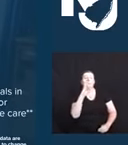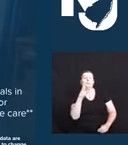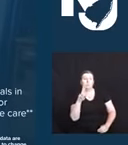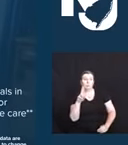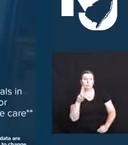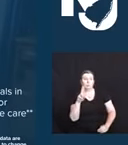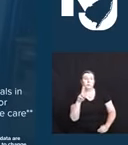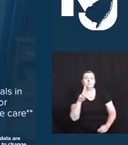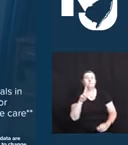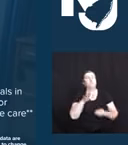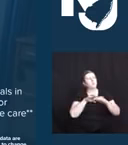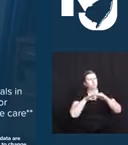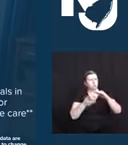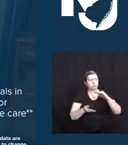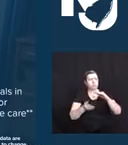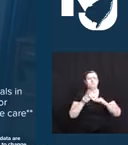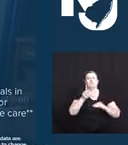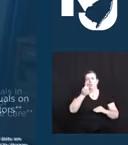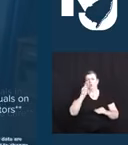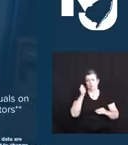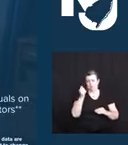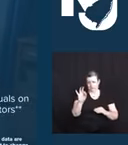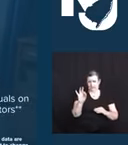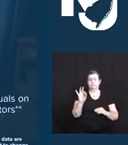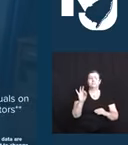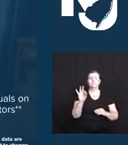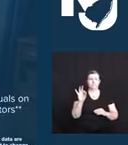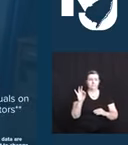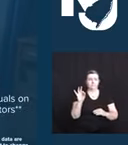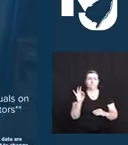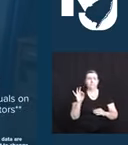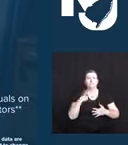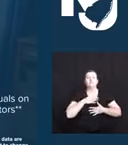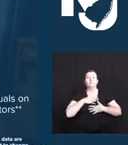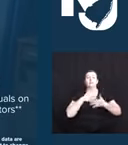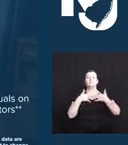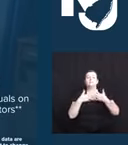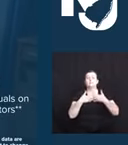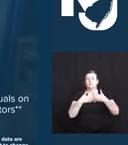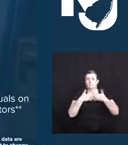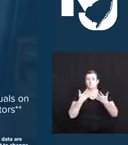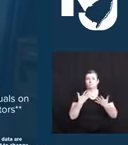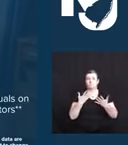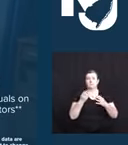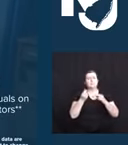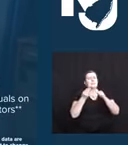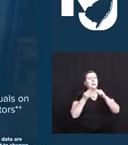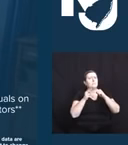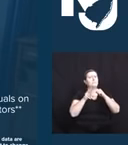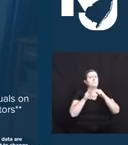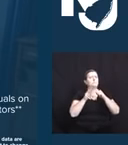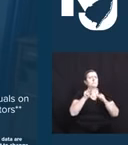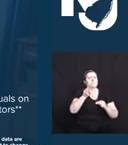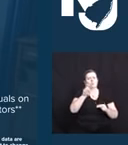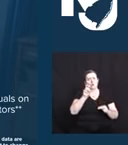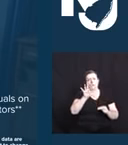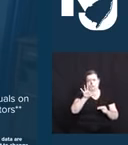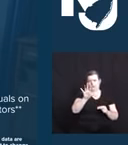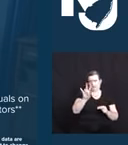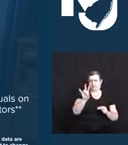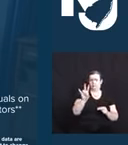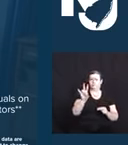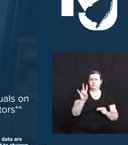as well to 319. The number of ventilators in use, however, tipped up a little bit to 257, but that's